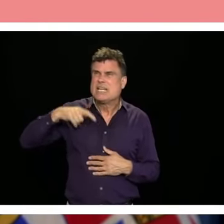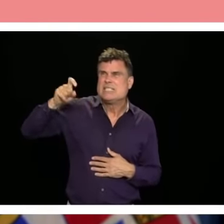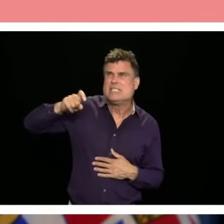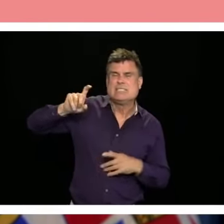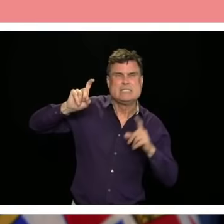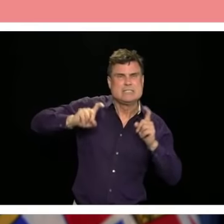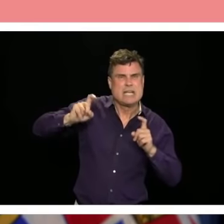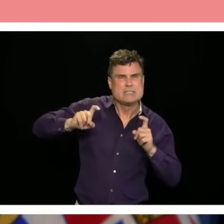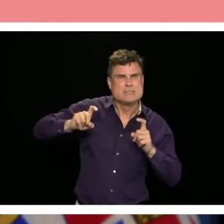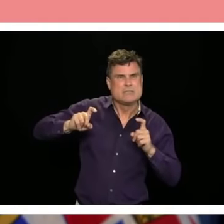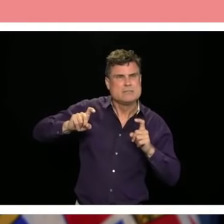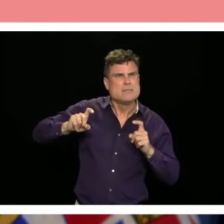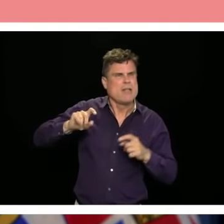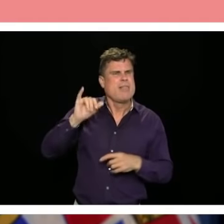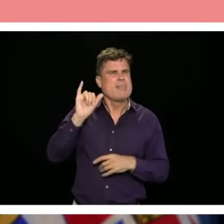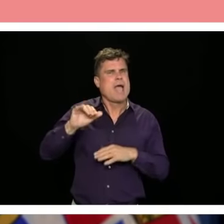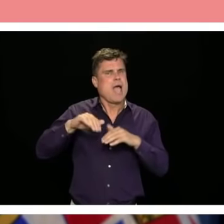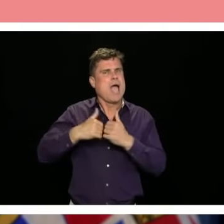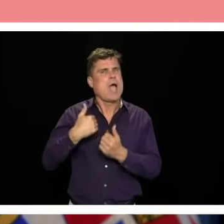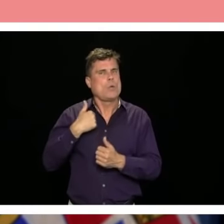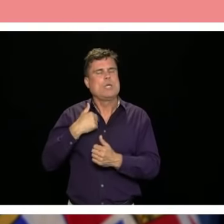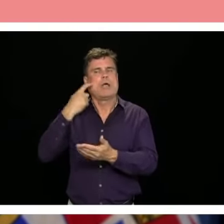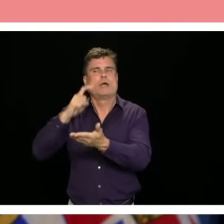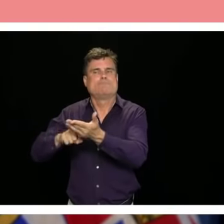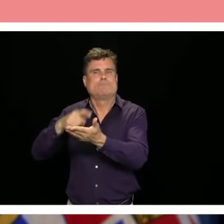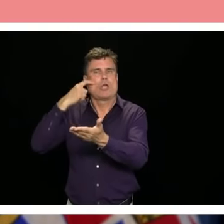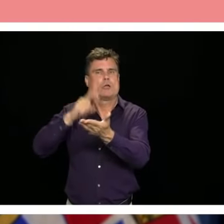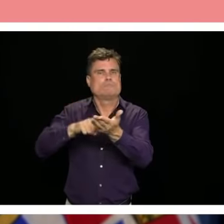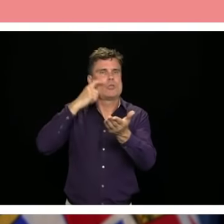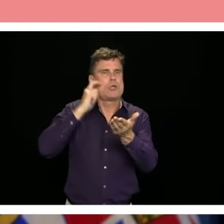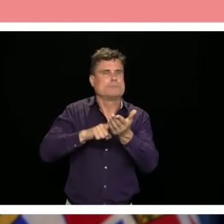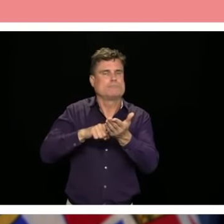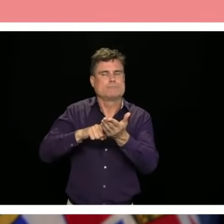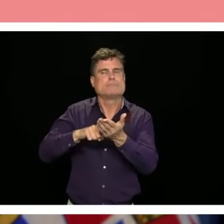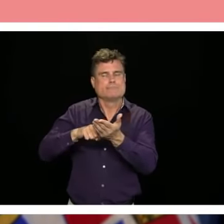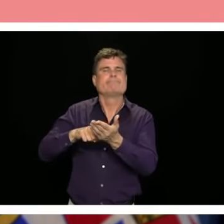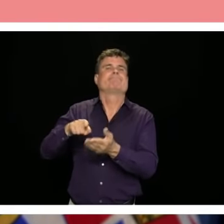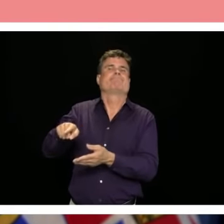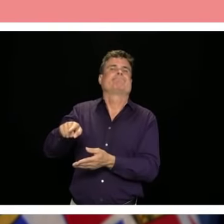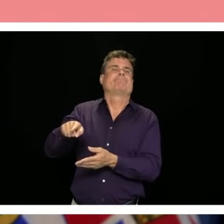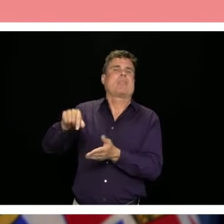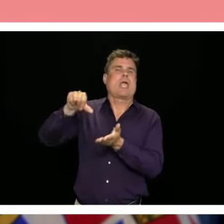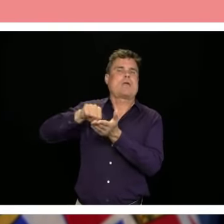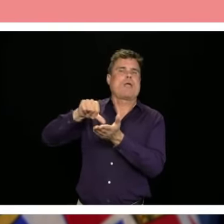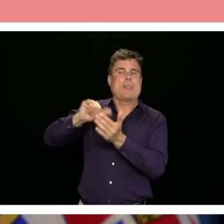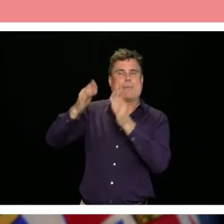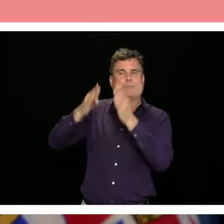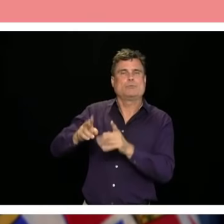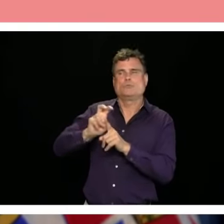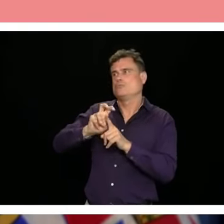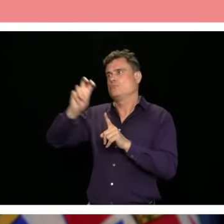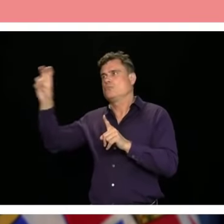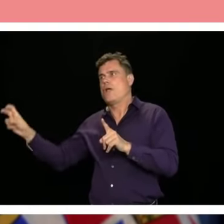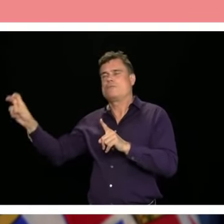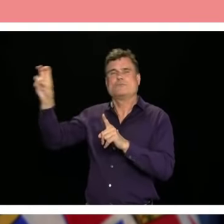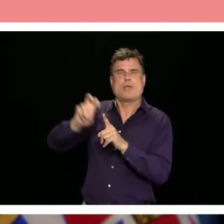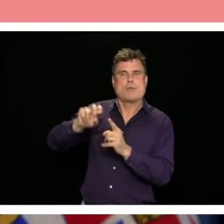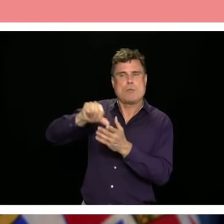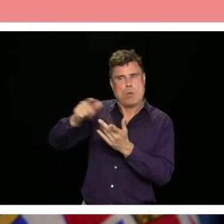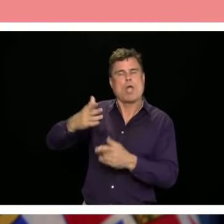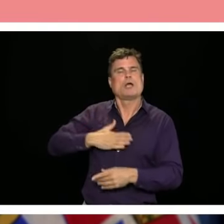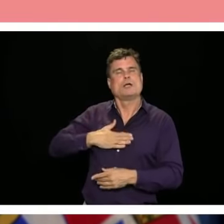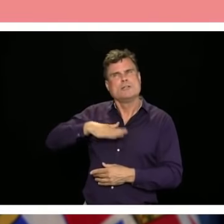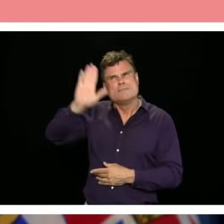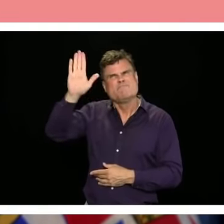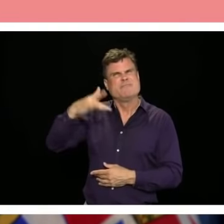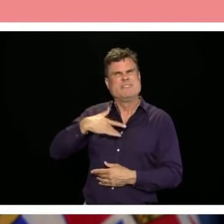broad target testing strategy way back then. You may remember that we encouraged anybody who was concerned,